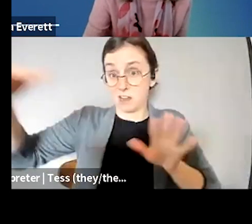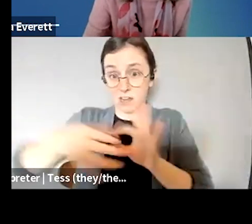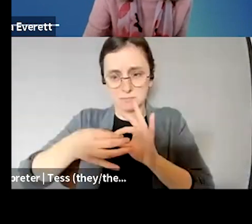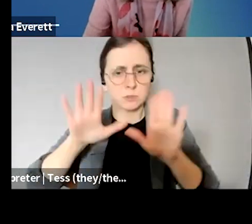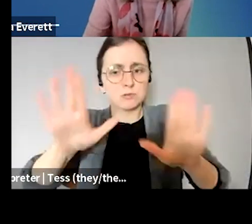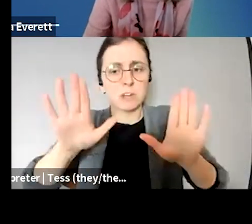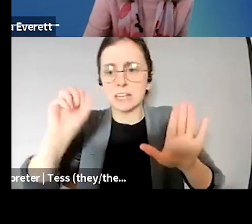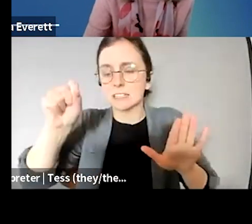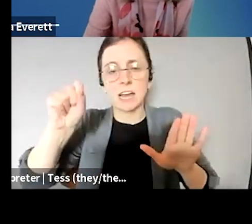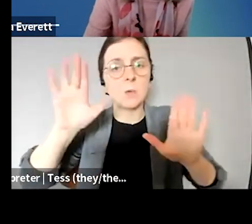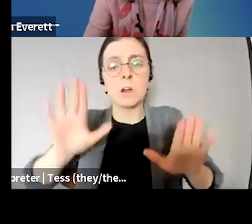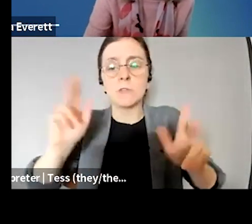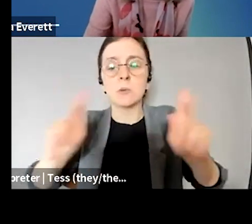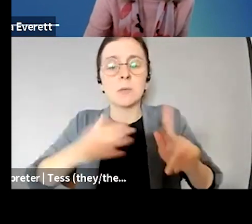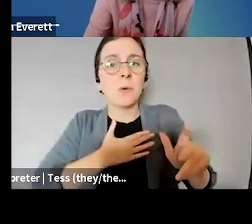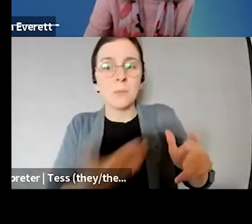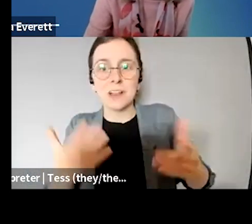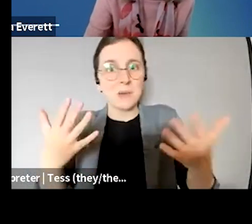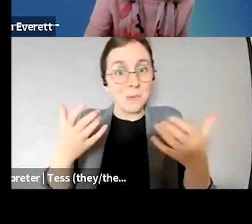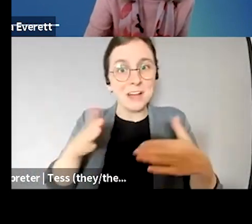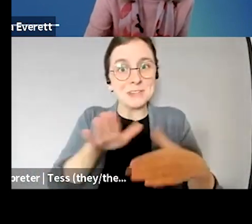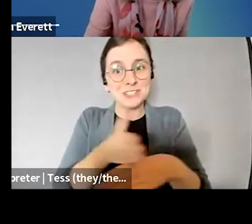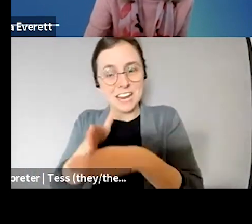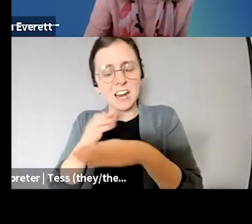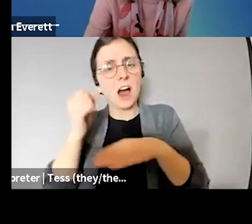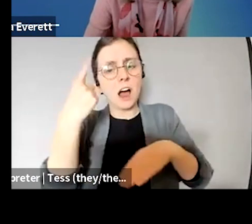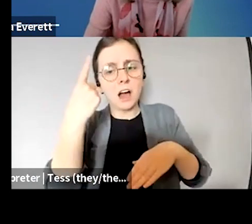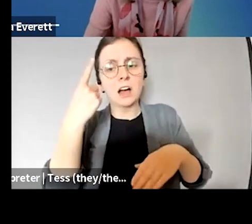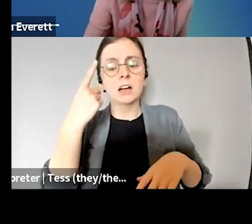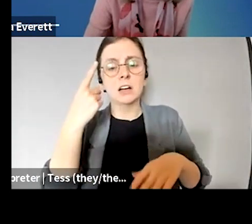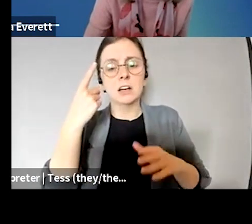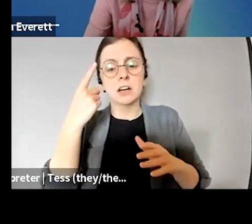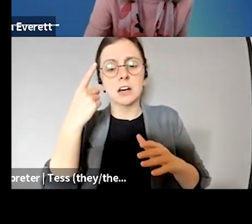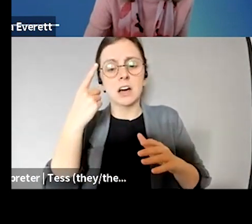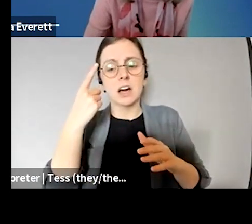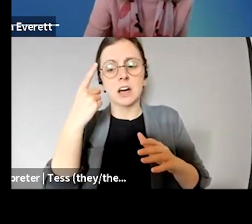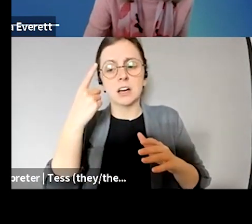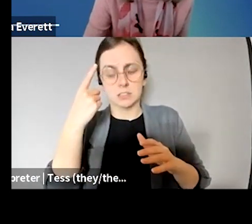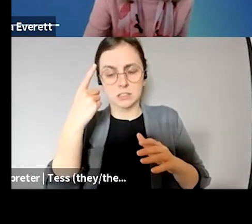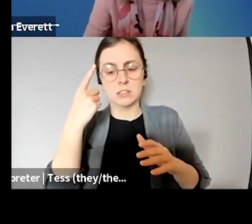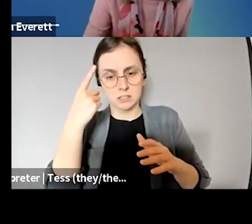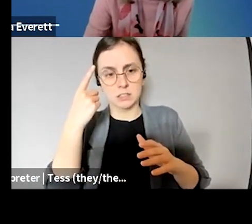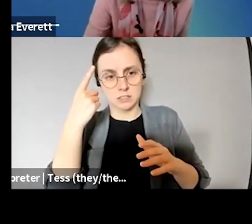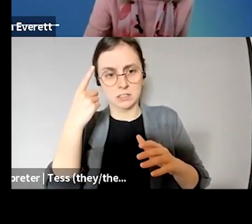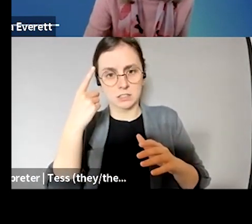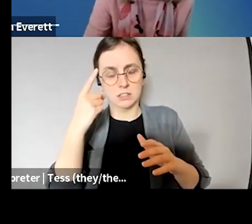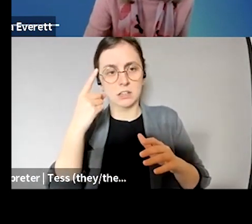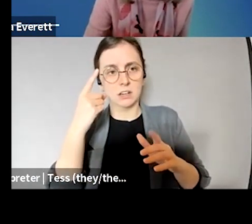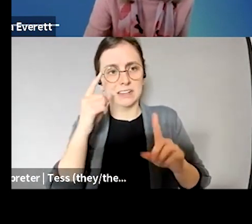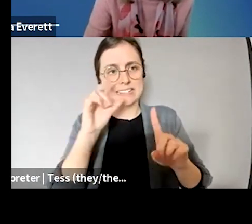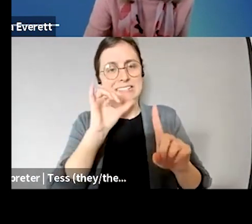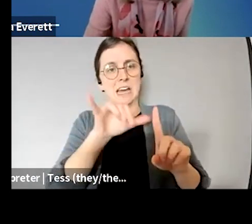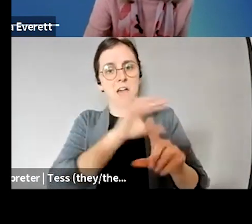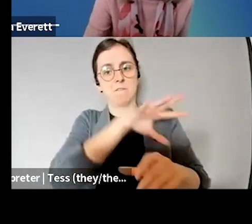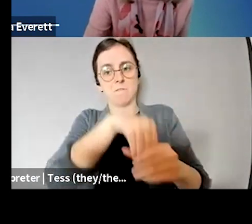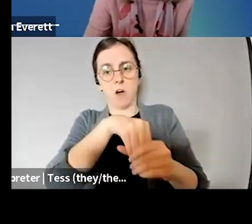people are usually open to sharing, but I wonder, is there a way, is that part of some of the work of